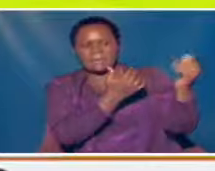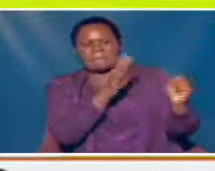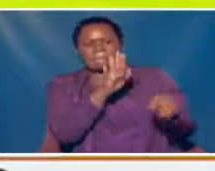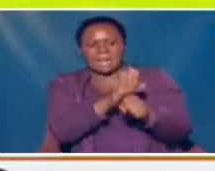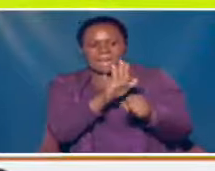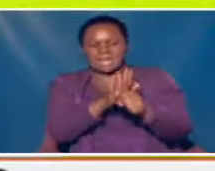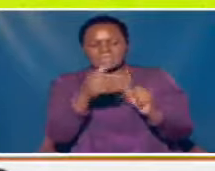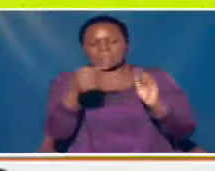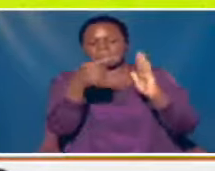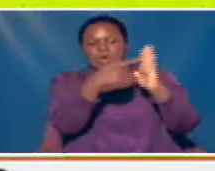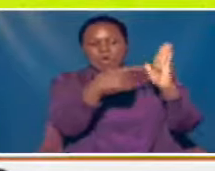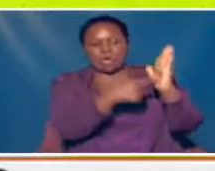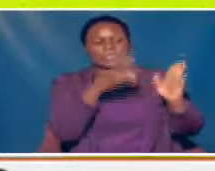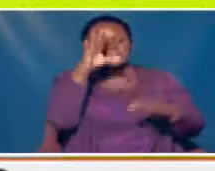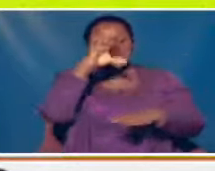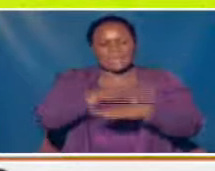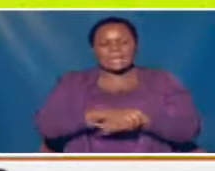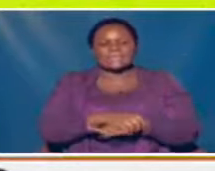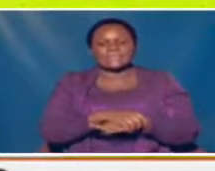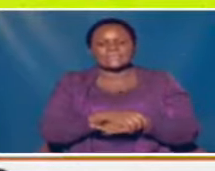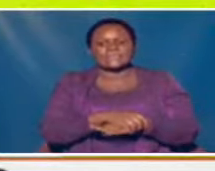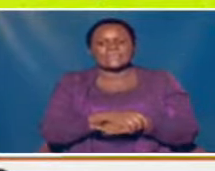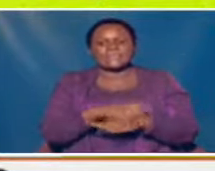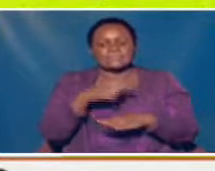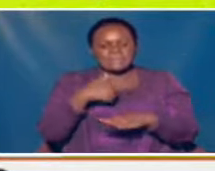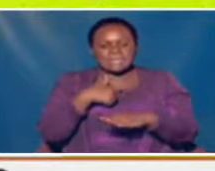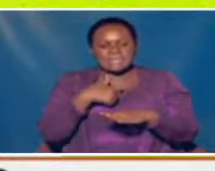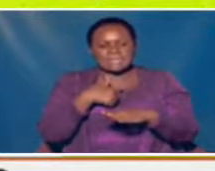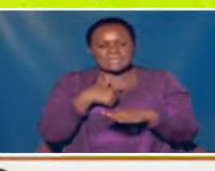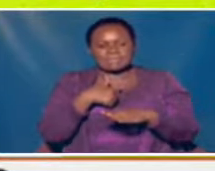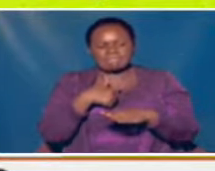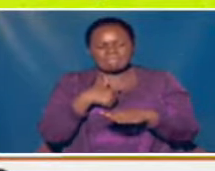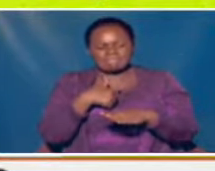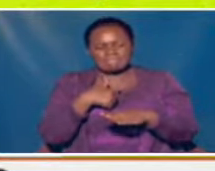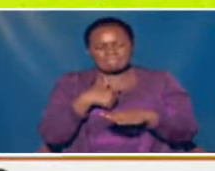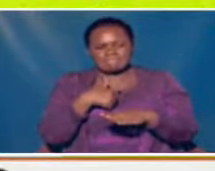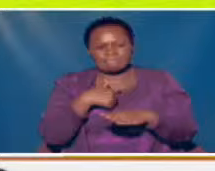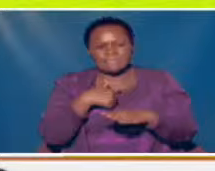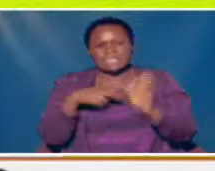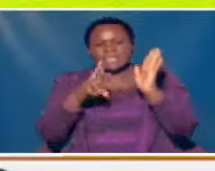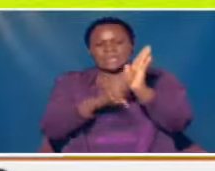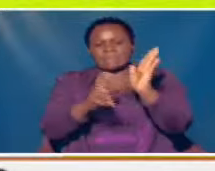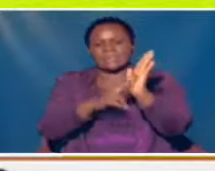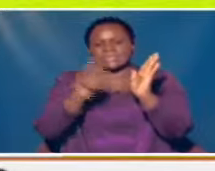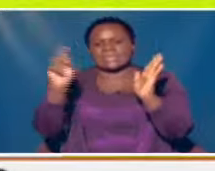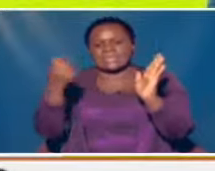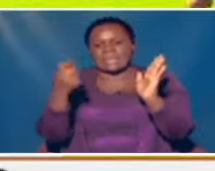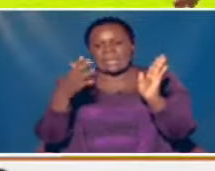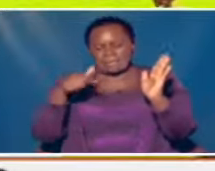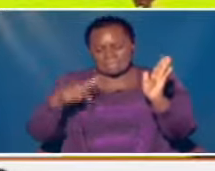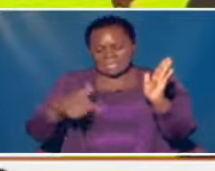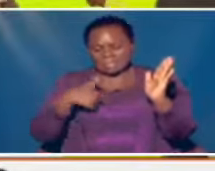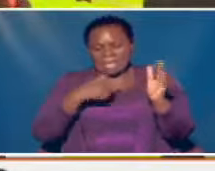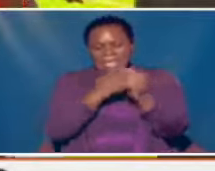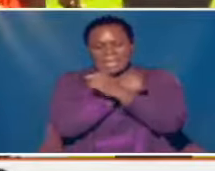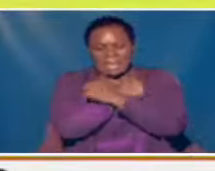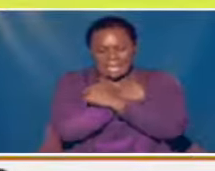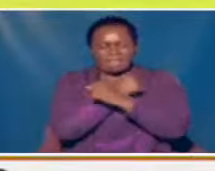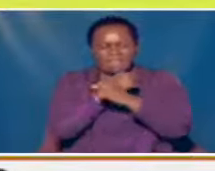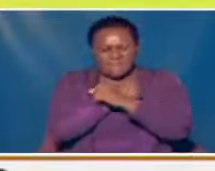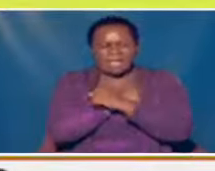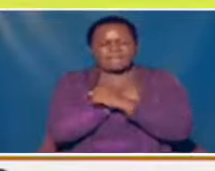high marks for doing niwezesheni at least ni chezee Kenya. This is my passion. I